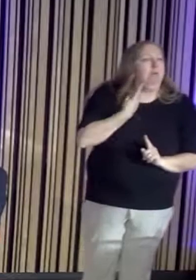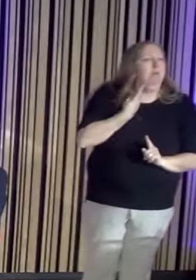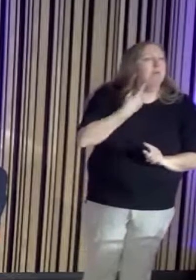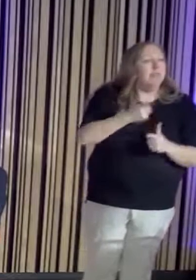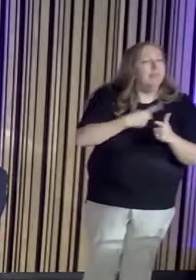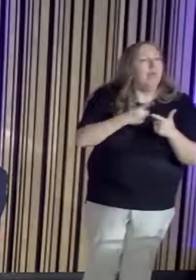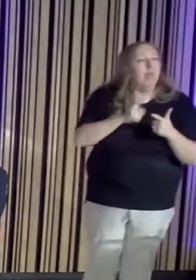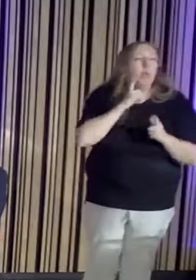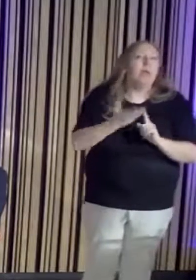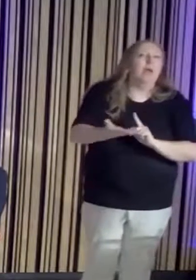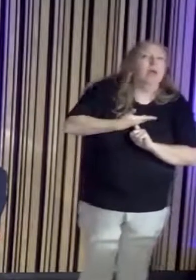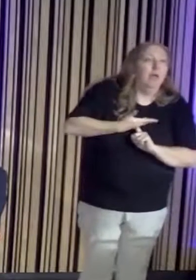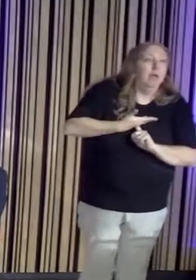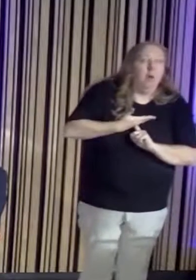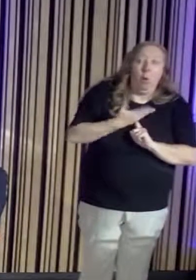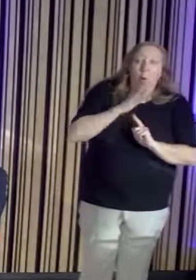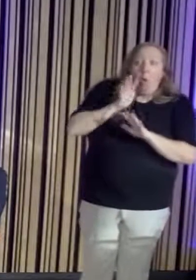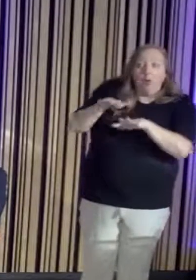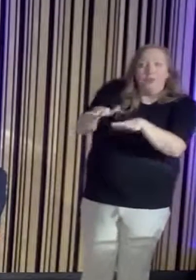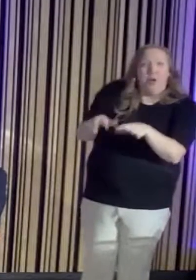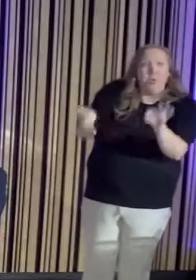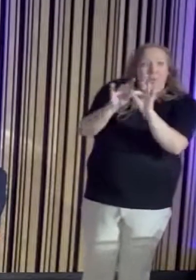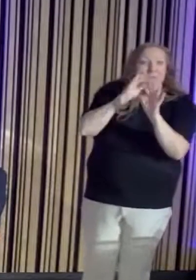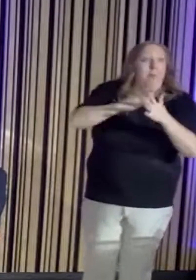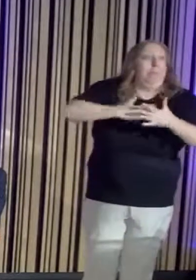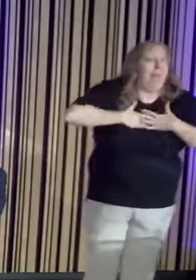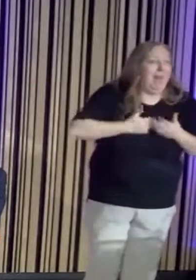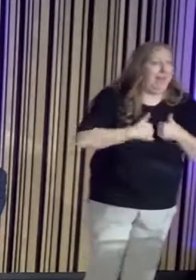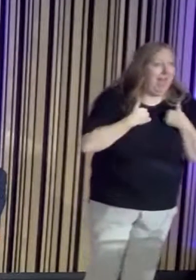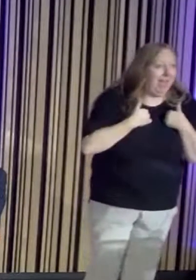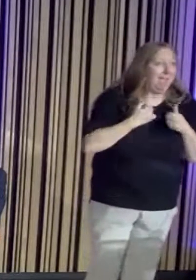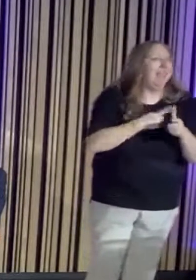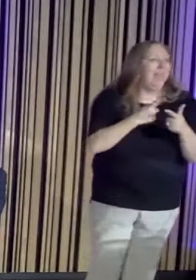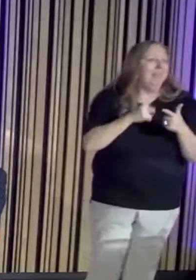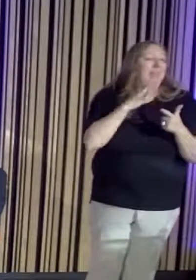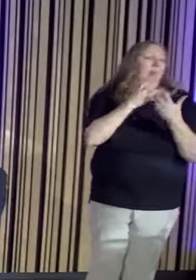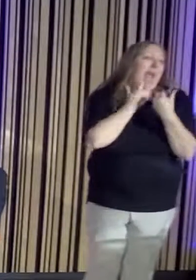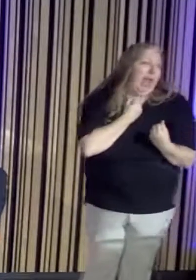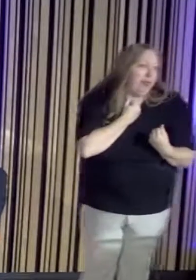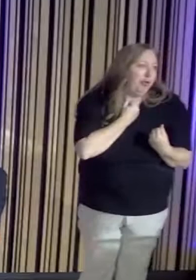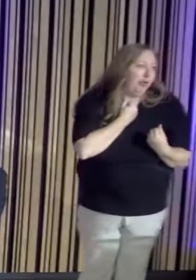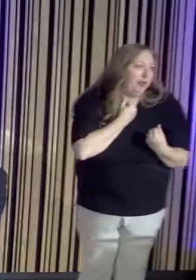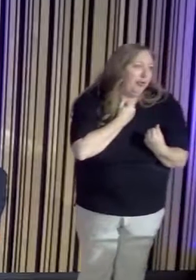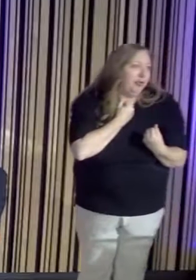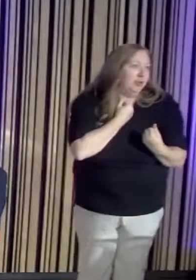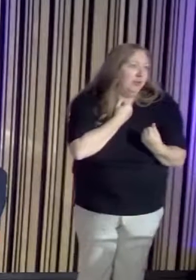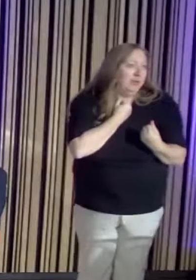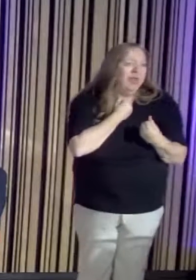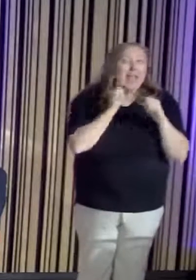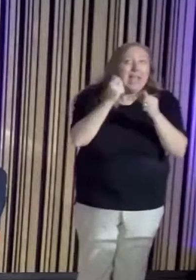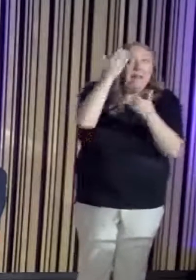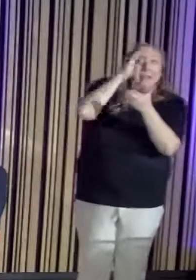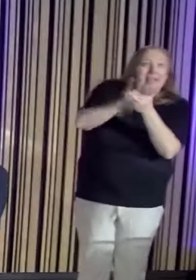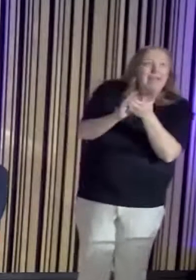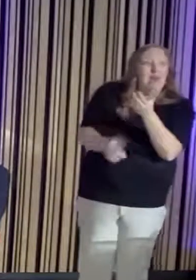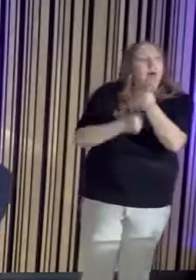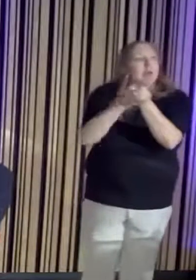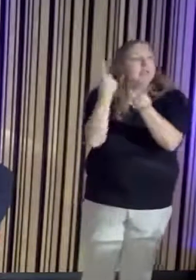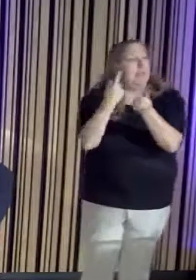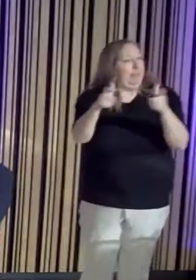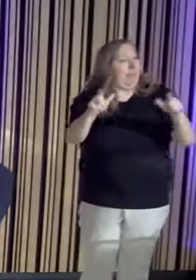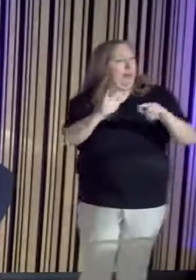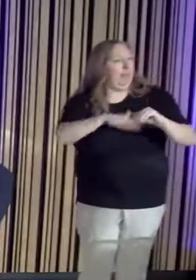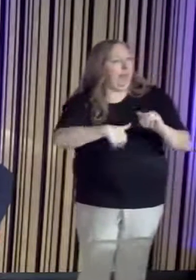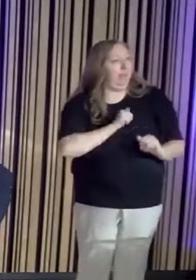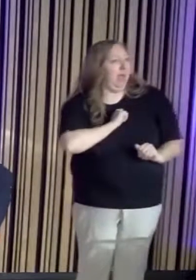from their life. And they give a lot. And they give a lot because they believe in something that is bigger than them. I think this